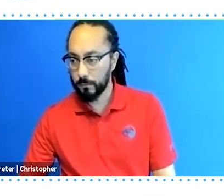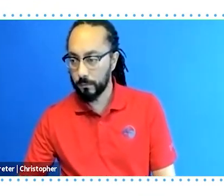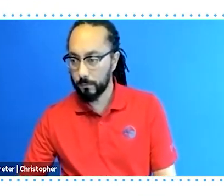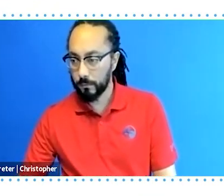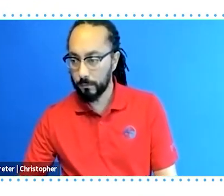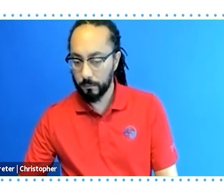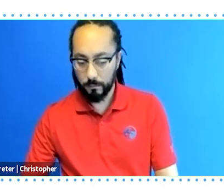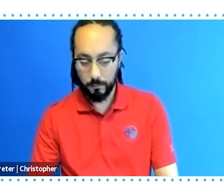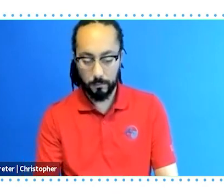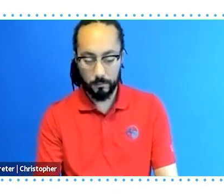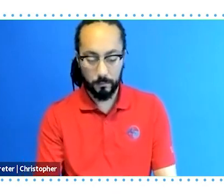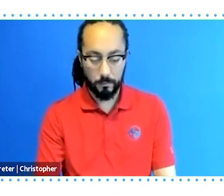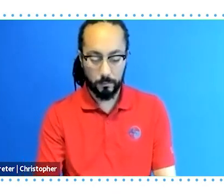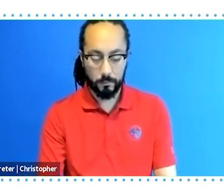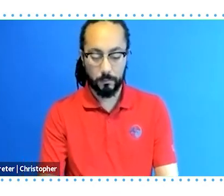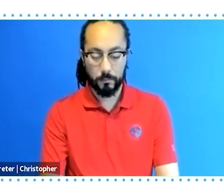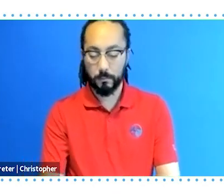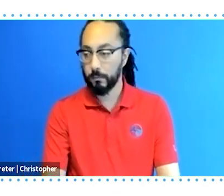it?